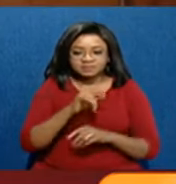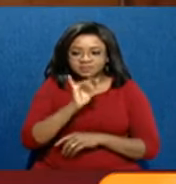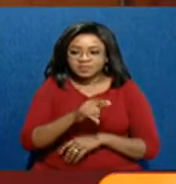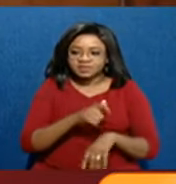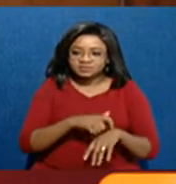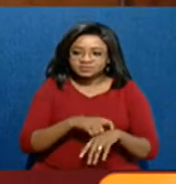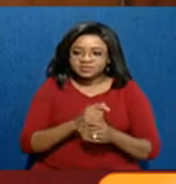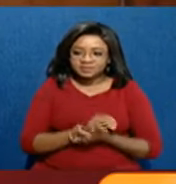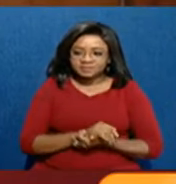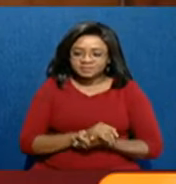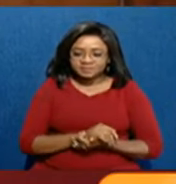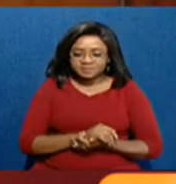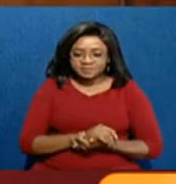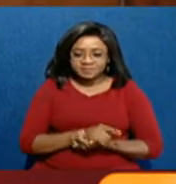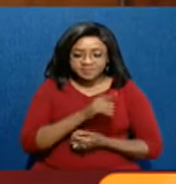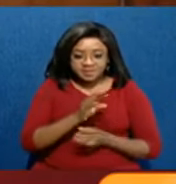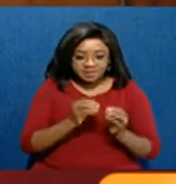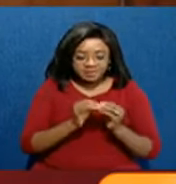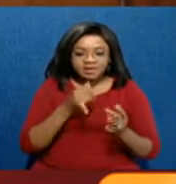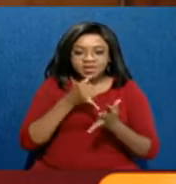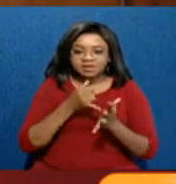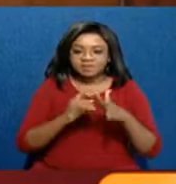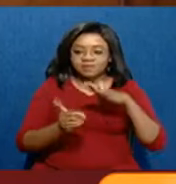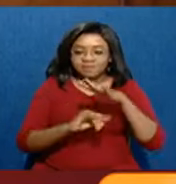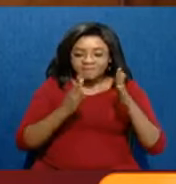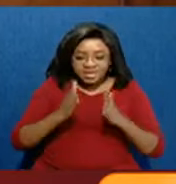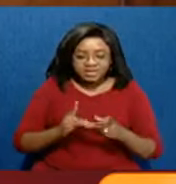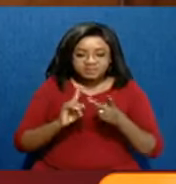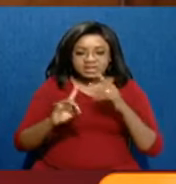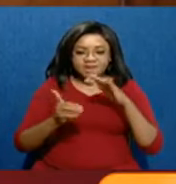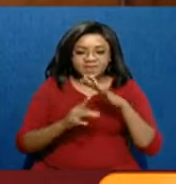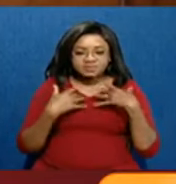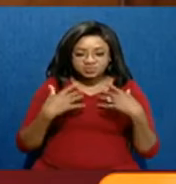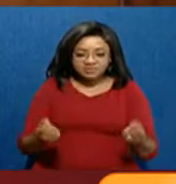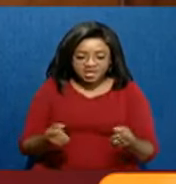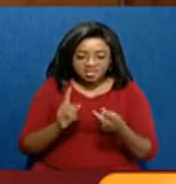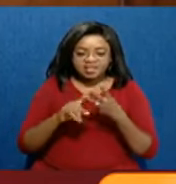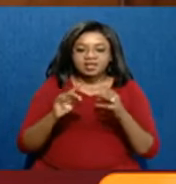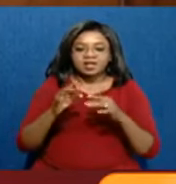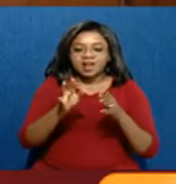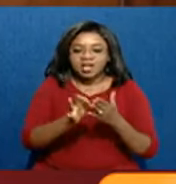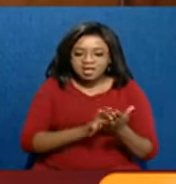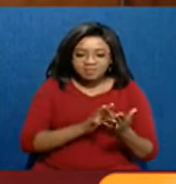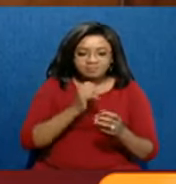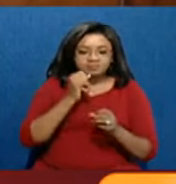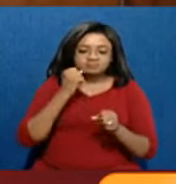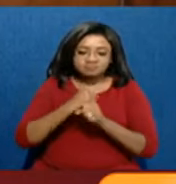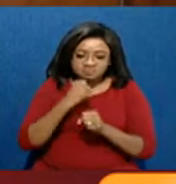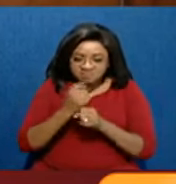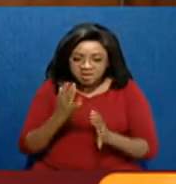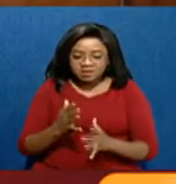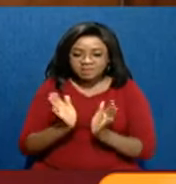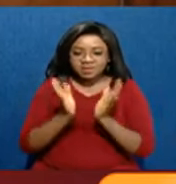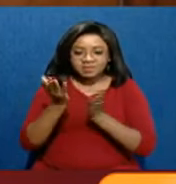Felix Koskei, and incorporating ministers and ministries of health, labor, treasury and public service, as well